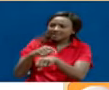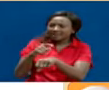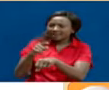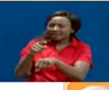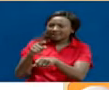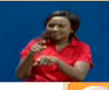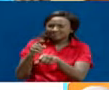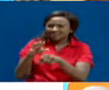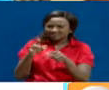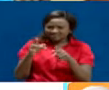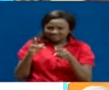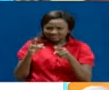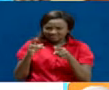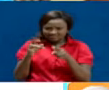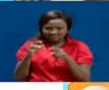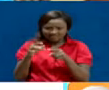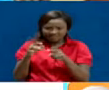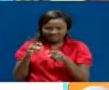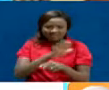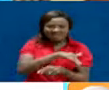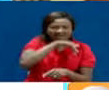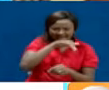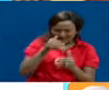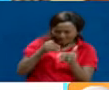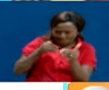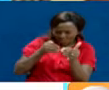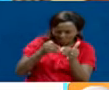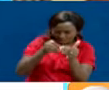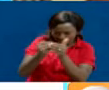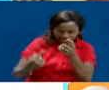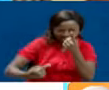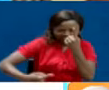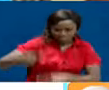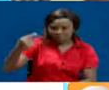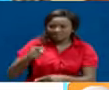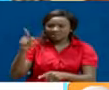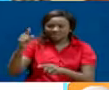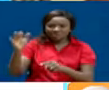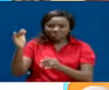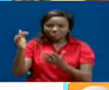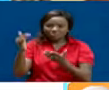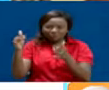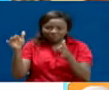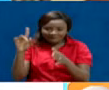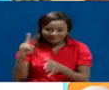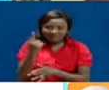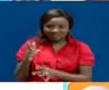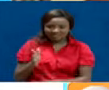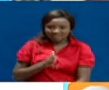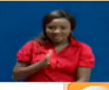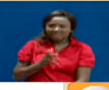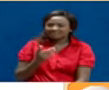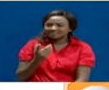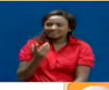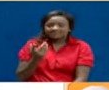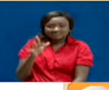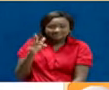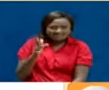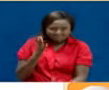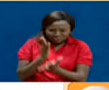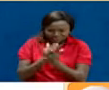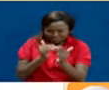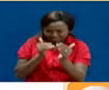been a close call for Baba to become president and for you to become first lady, and somehow it's always